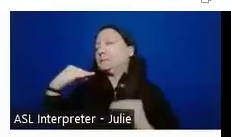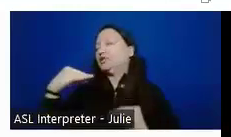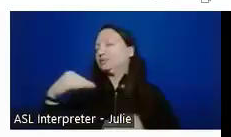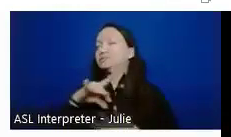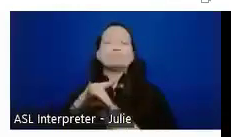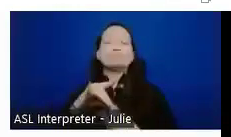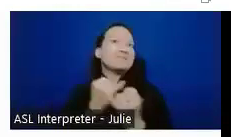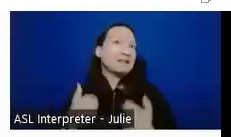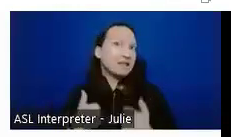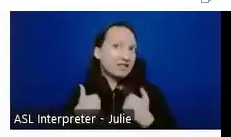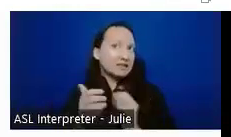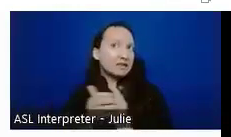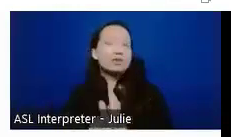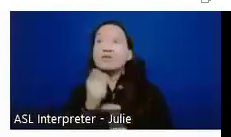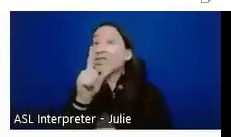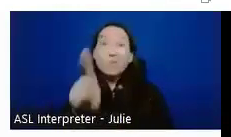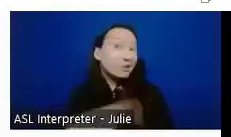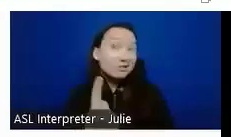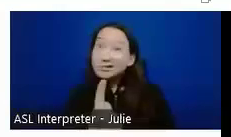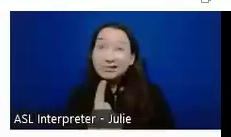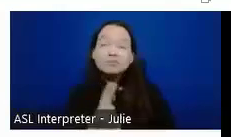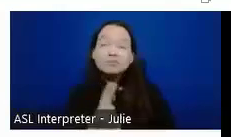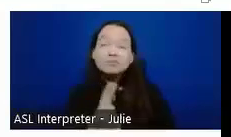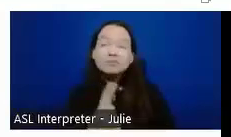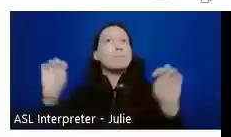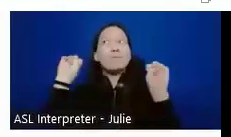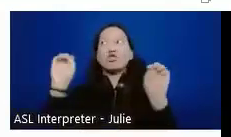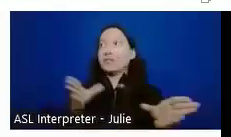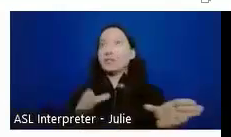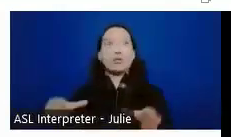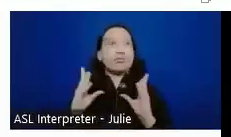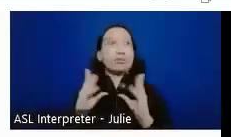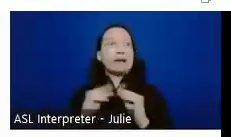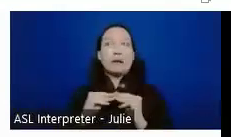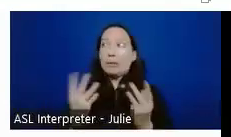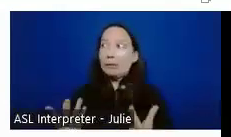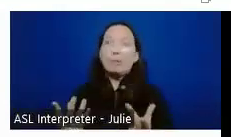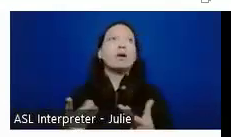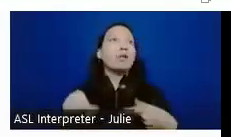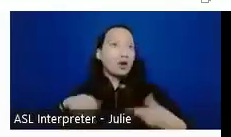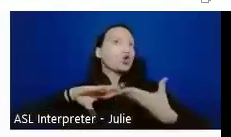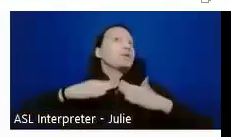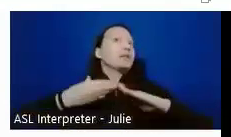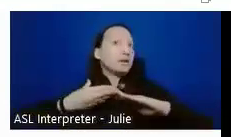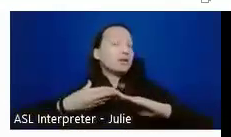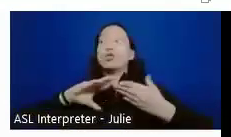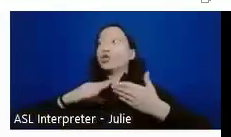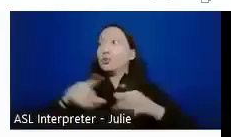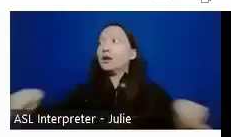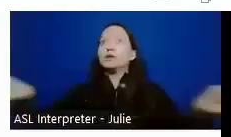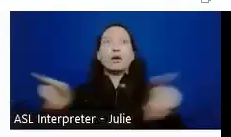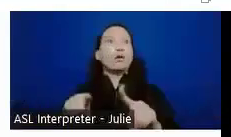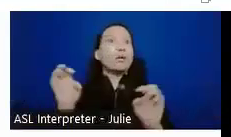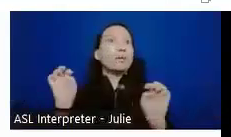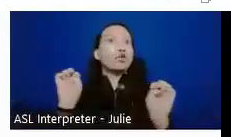skills. So it's not just you. What about emergency preparedness meetings? I mean, that's the community, right? The community is doing